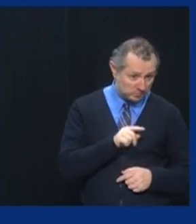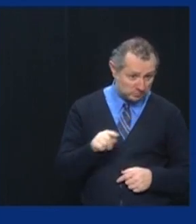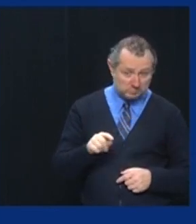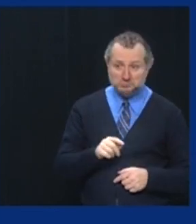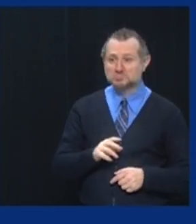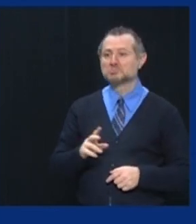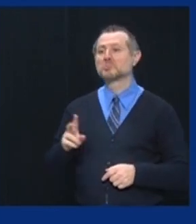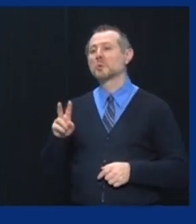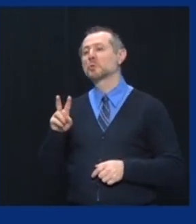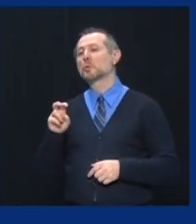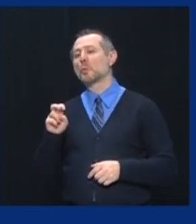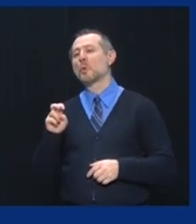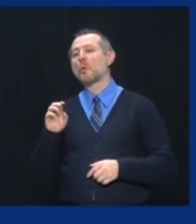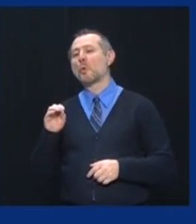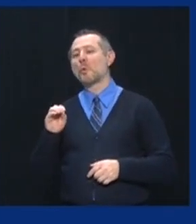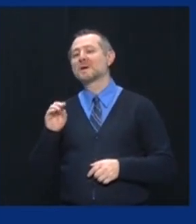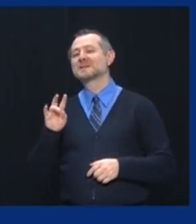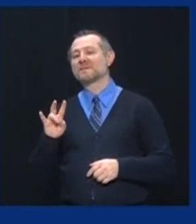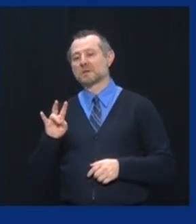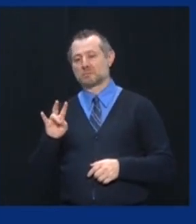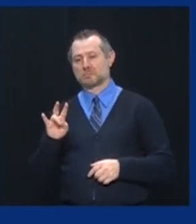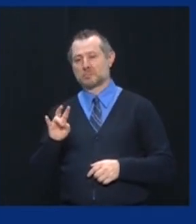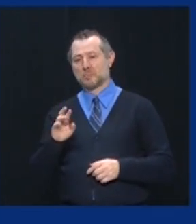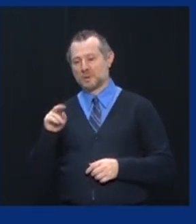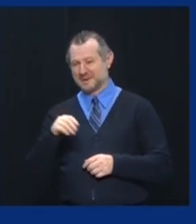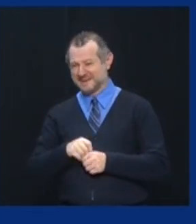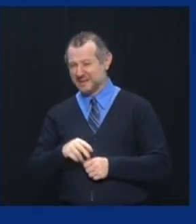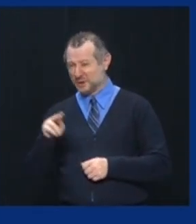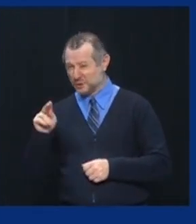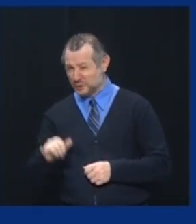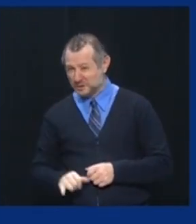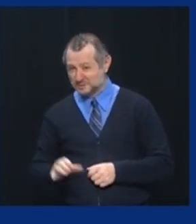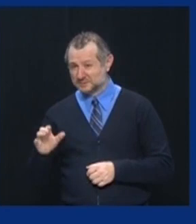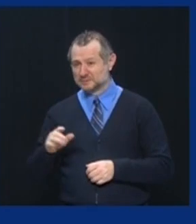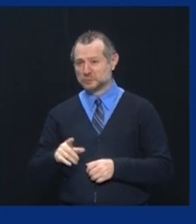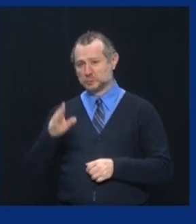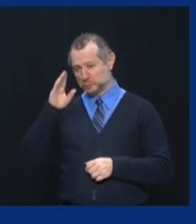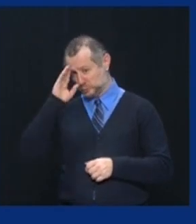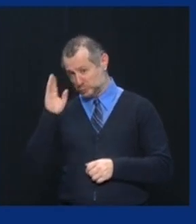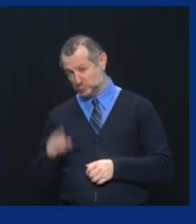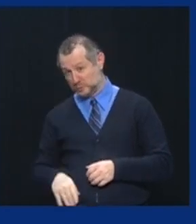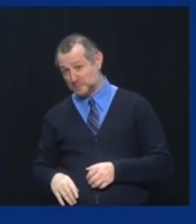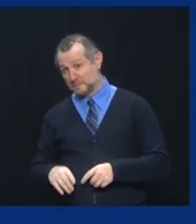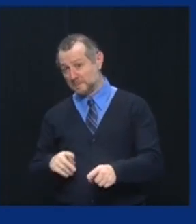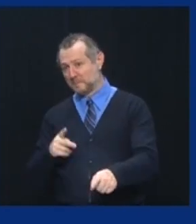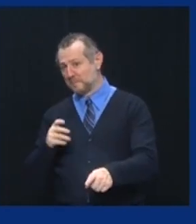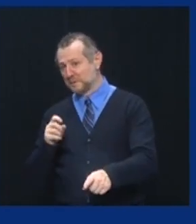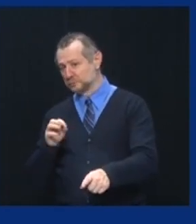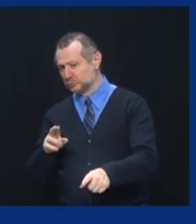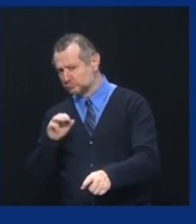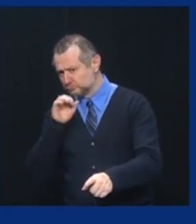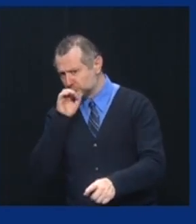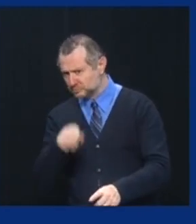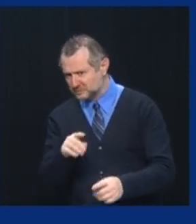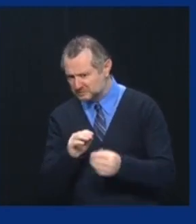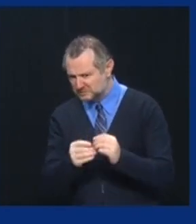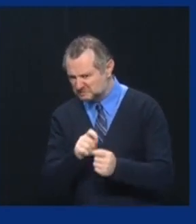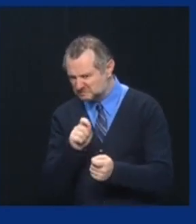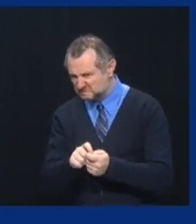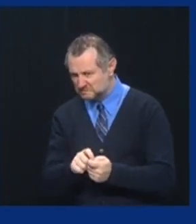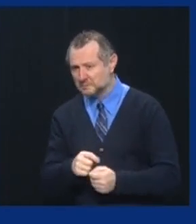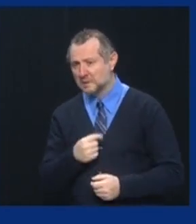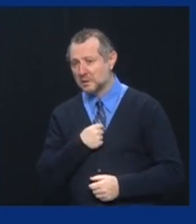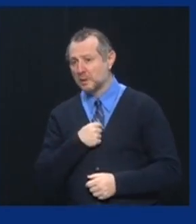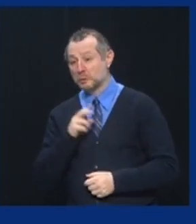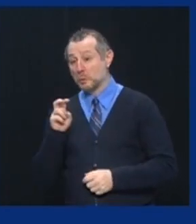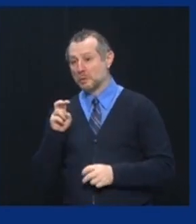207 in New York City. 207. I know you're specific, Peter. If I said 200 and it was 207. 207